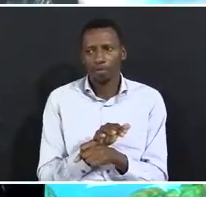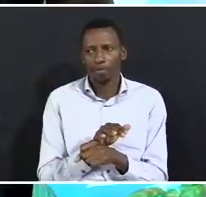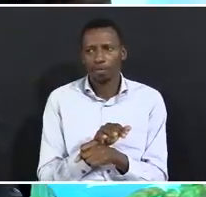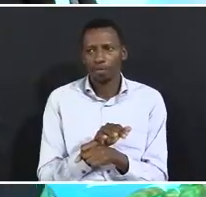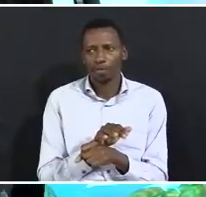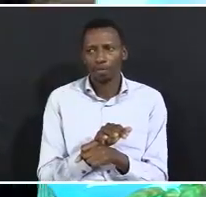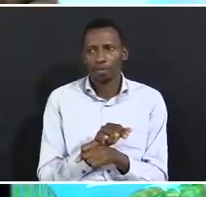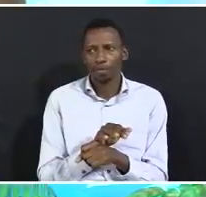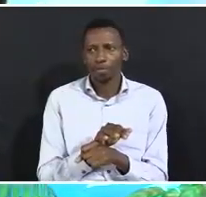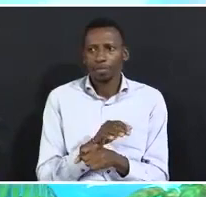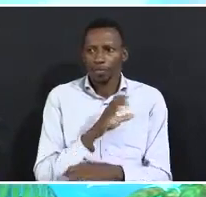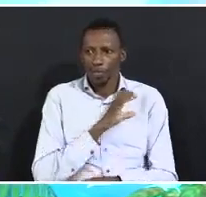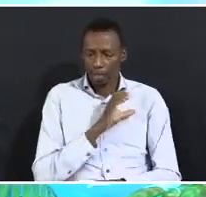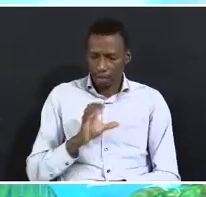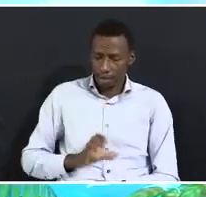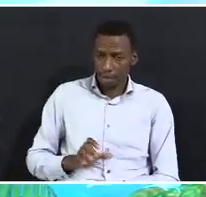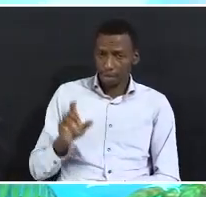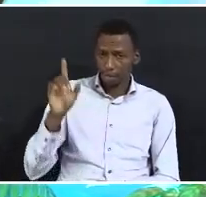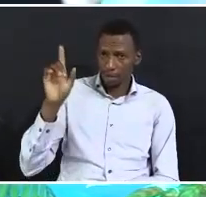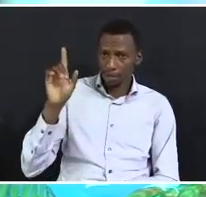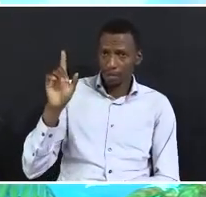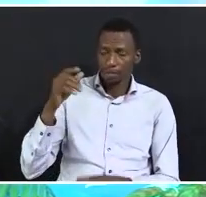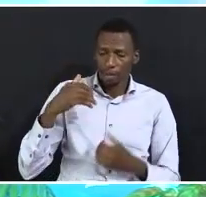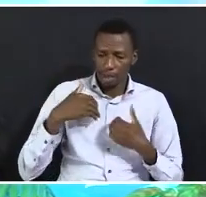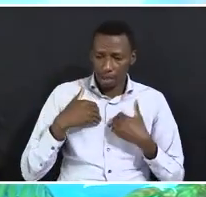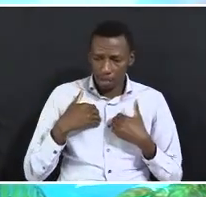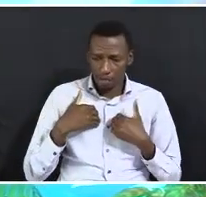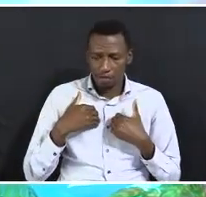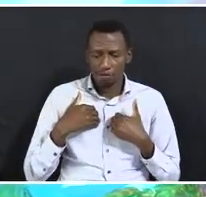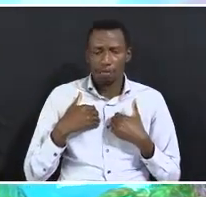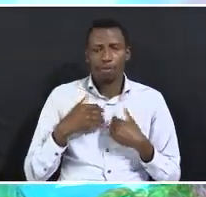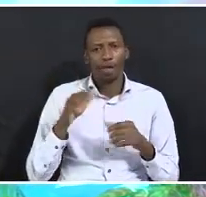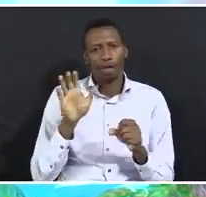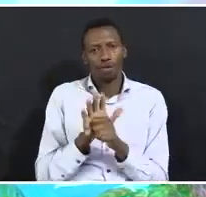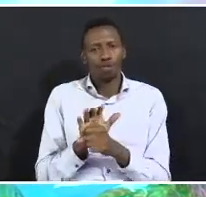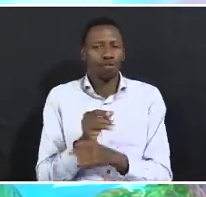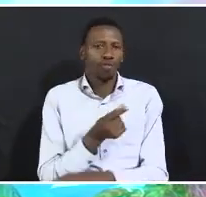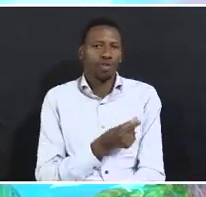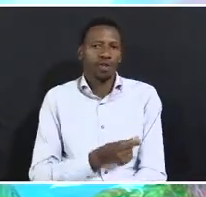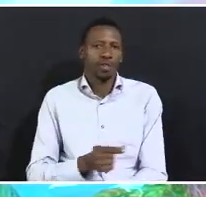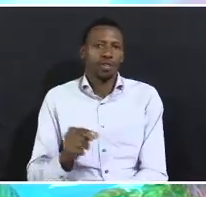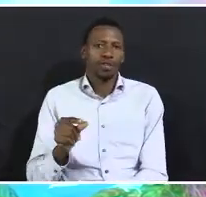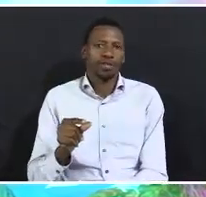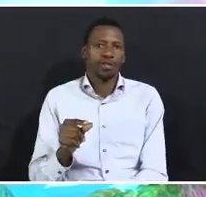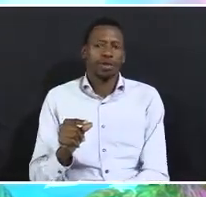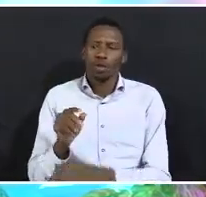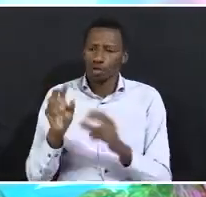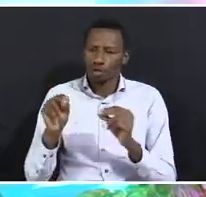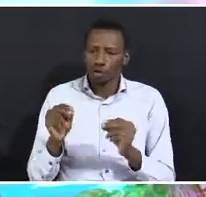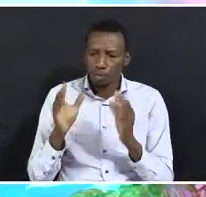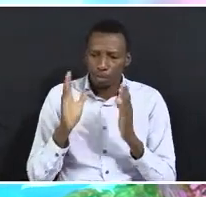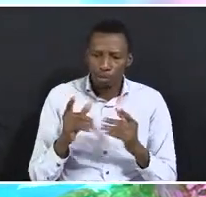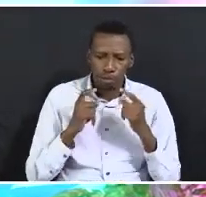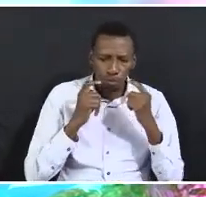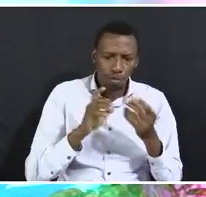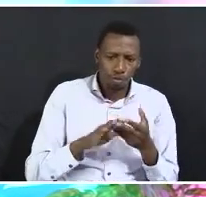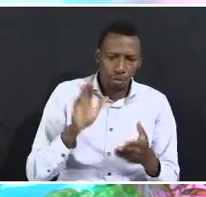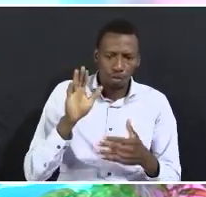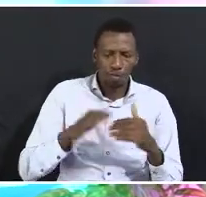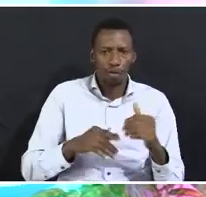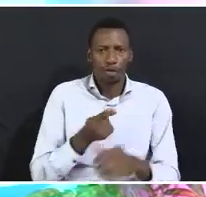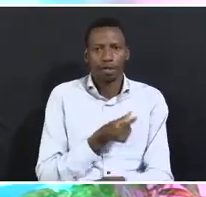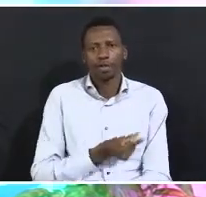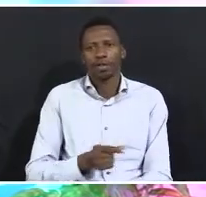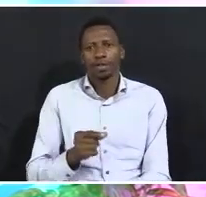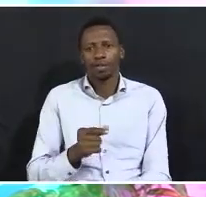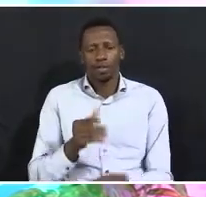sin, Christ has the ocean of grace. No one can out-sin grace. A drunkard